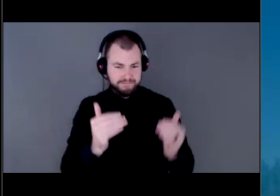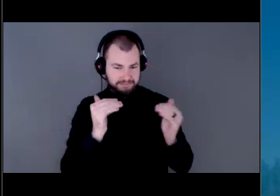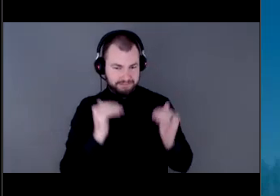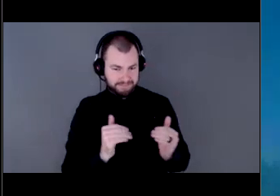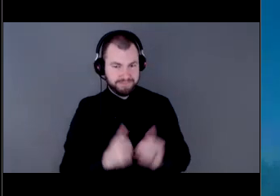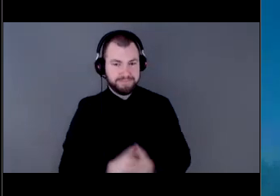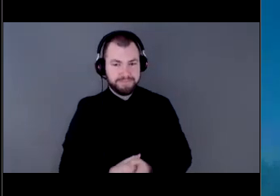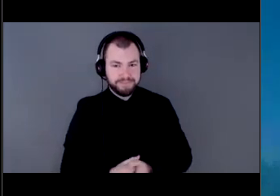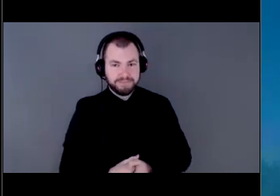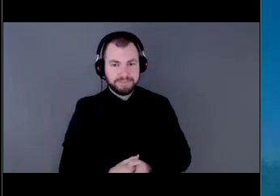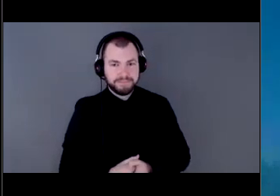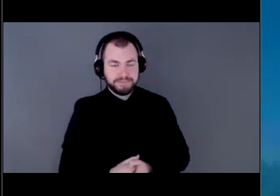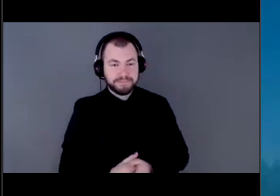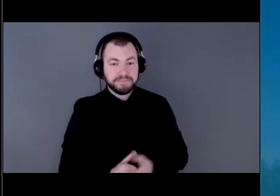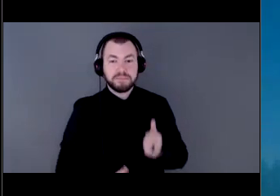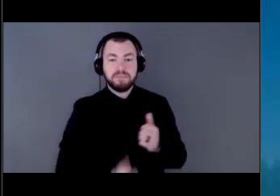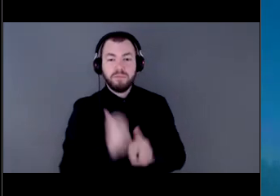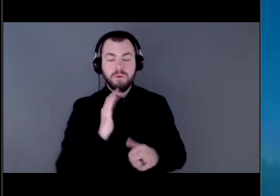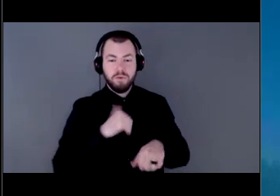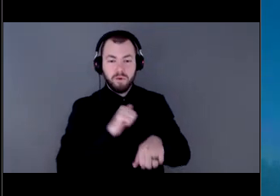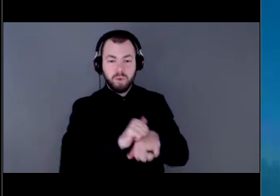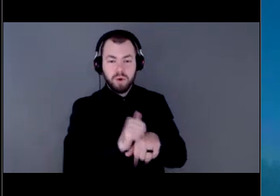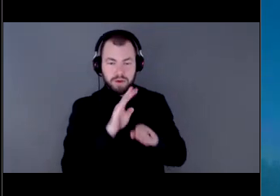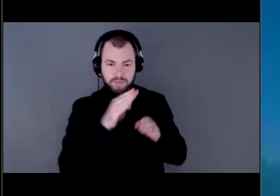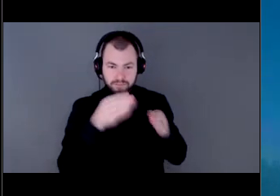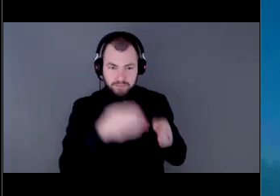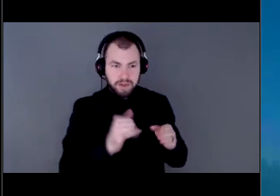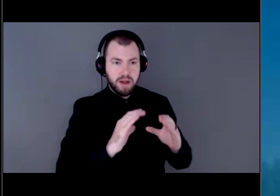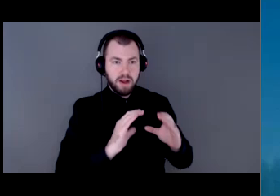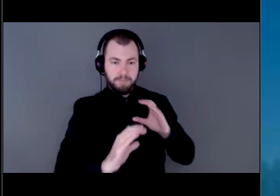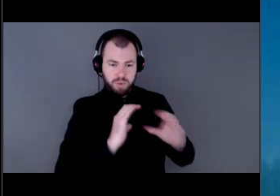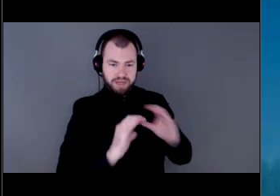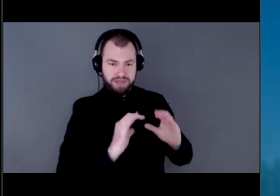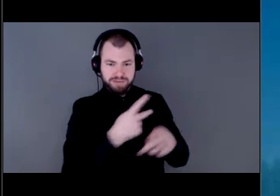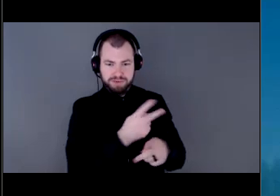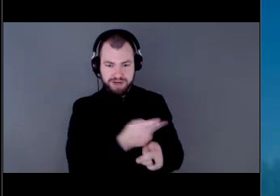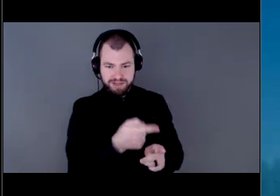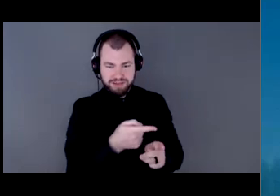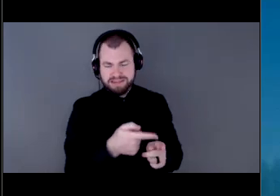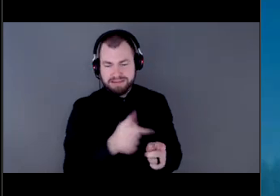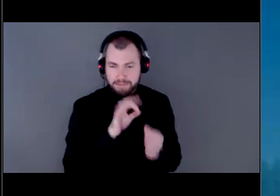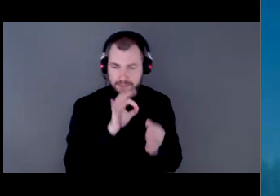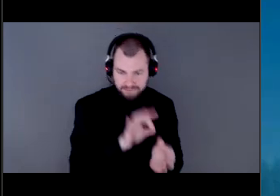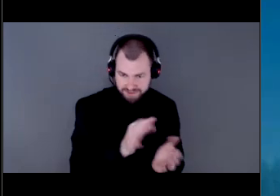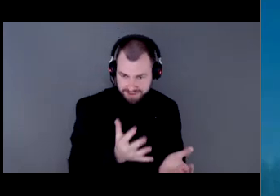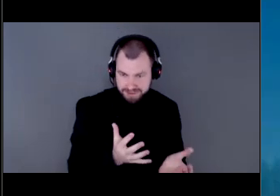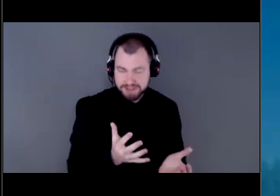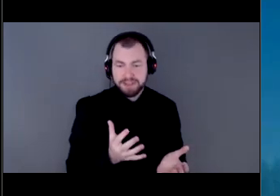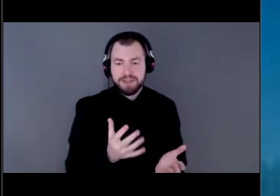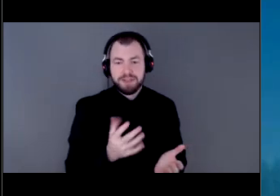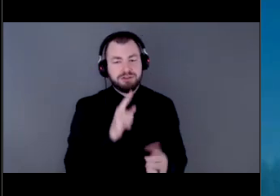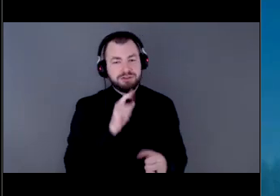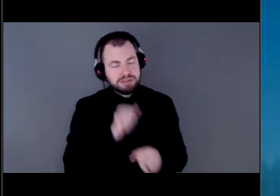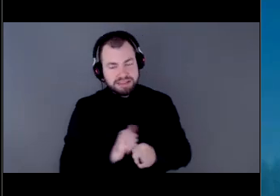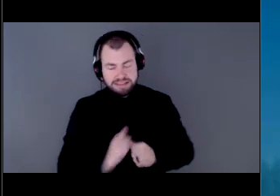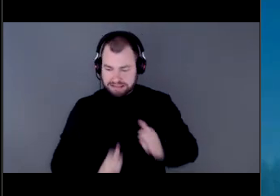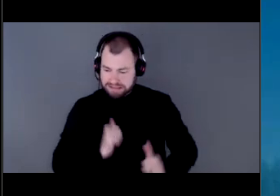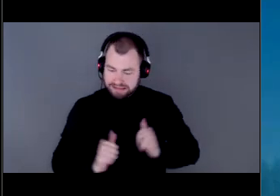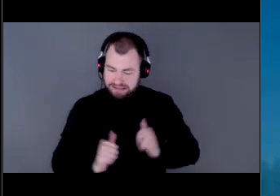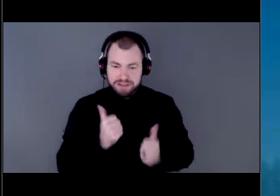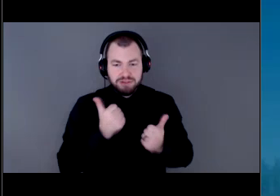So most of our work is centered around this communication product, and it's not perfect. And we're really trying hard to not do